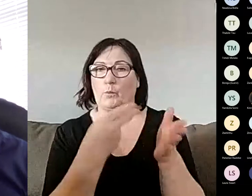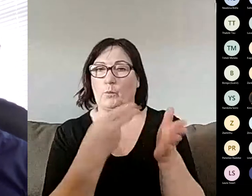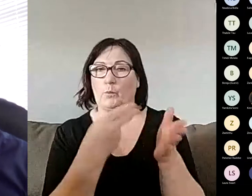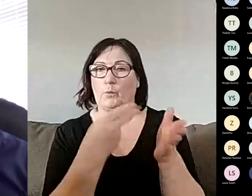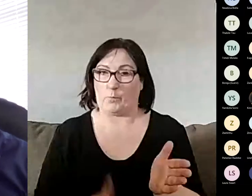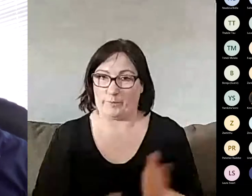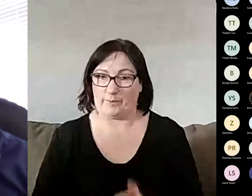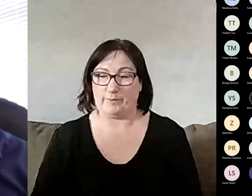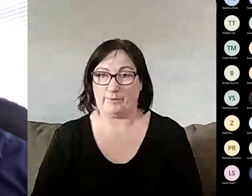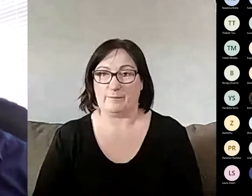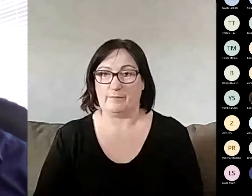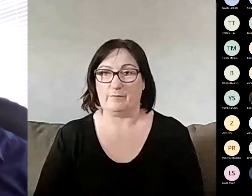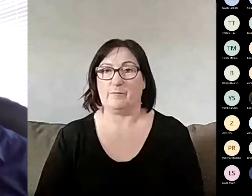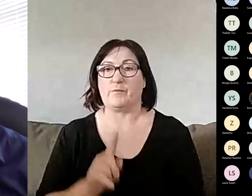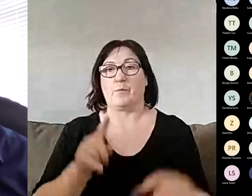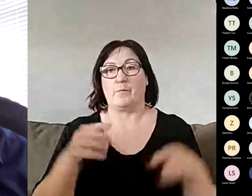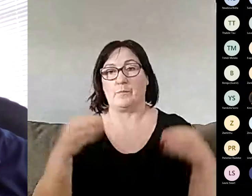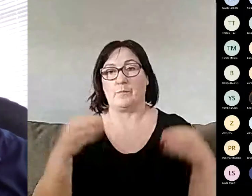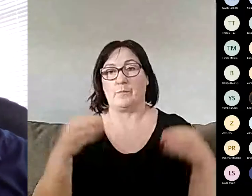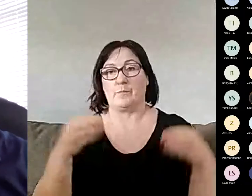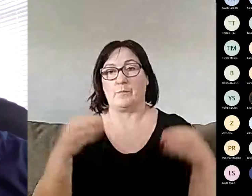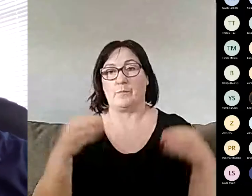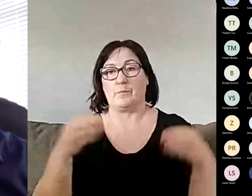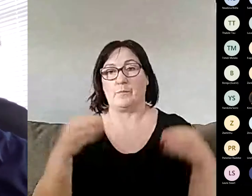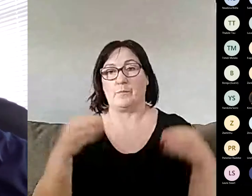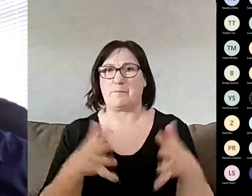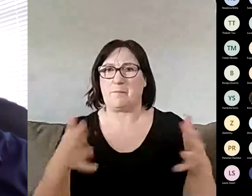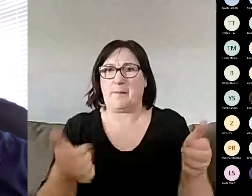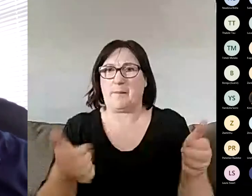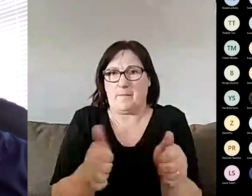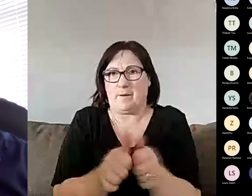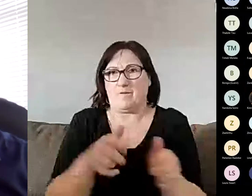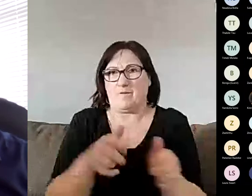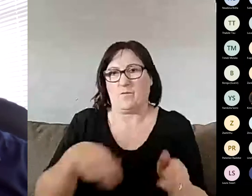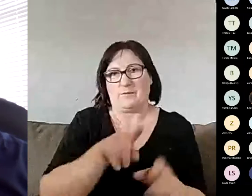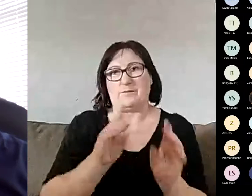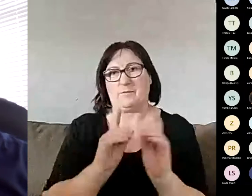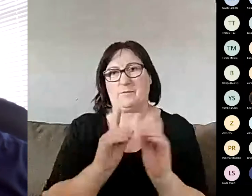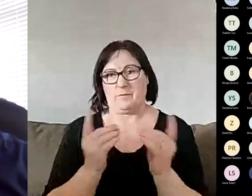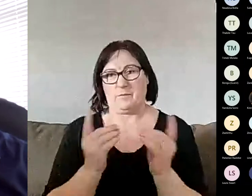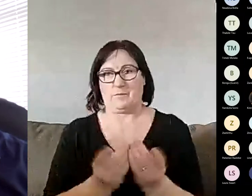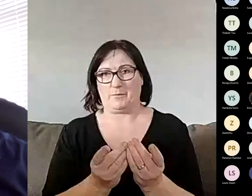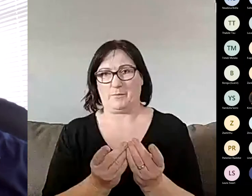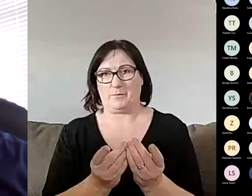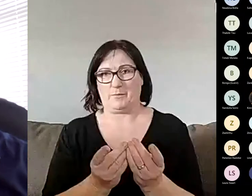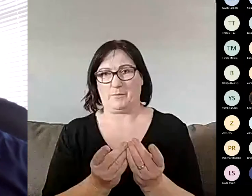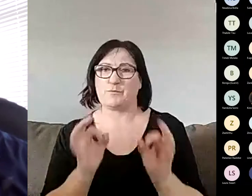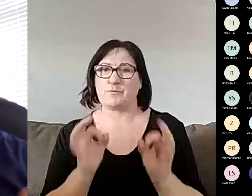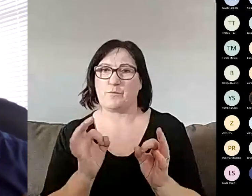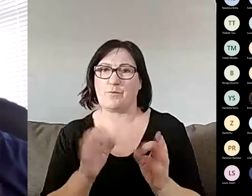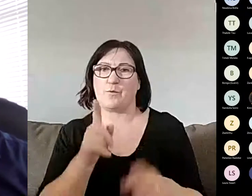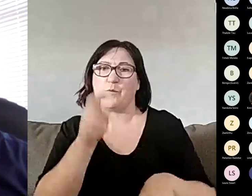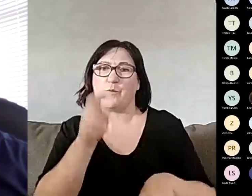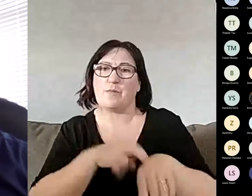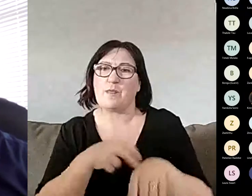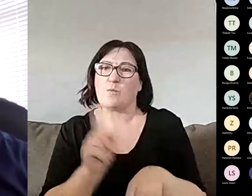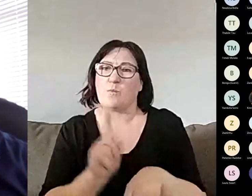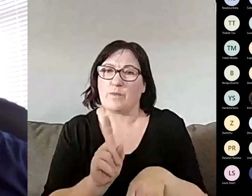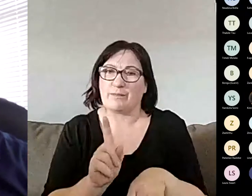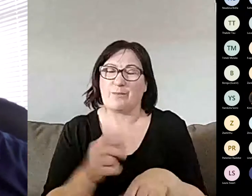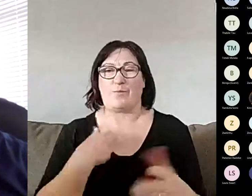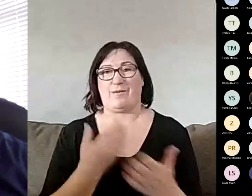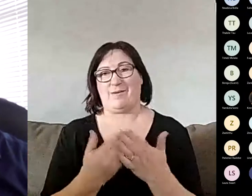business is a critical stakeholder to us as a department, and we want to ensure that your needs are met in terms of all the future